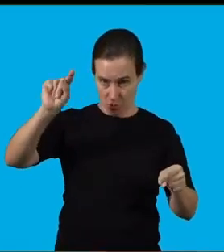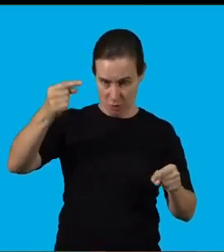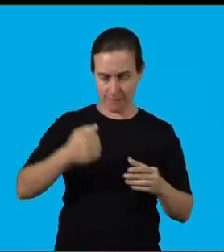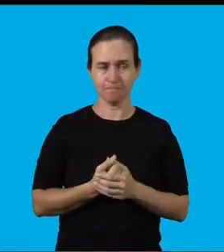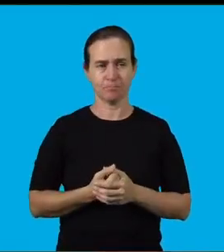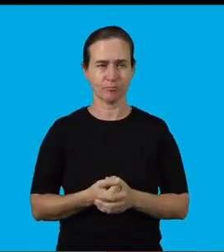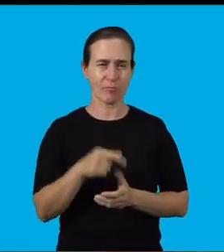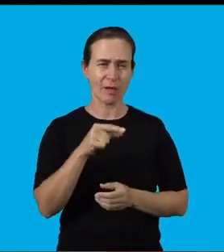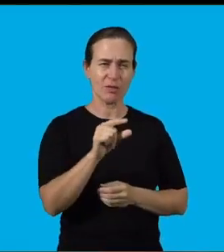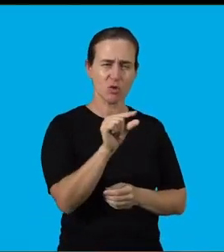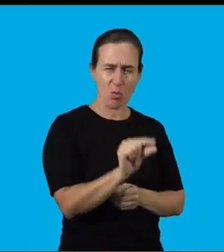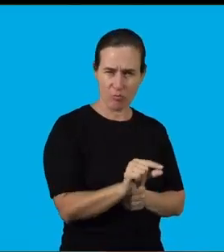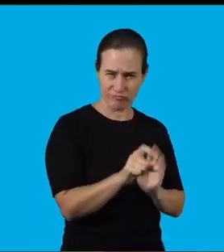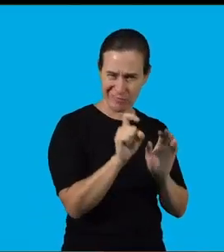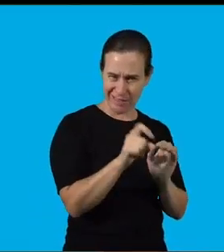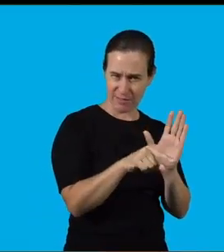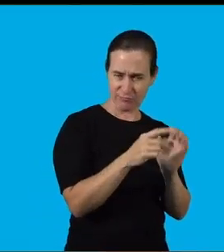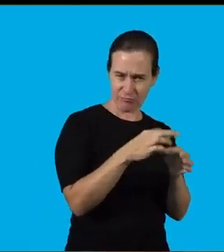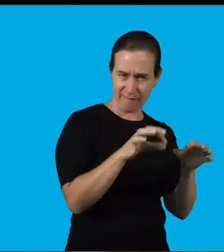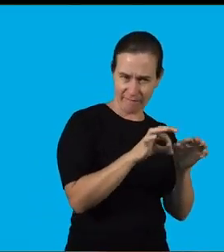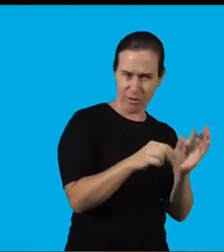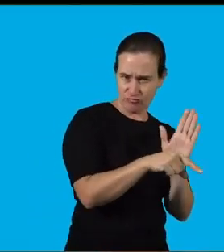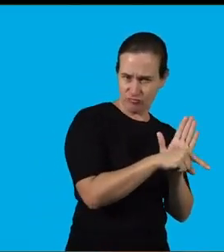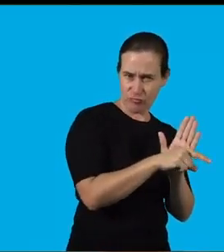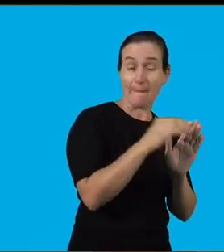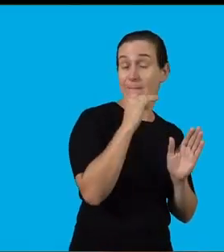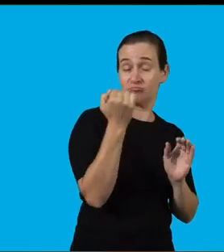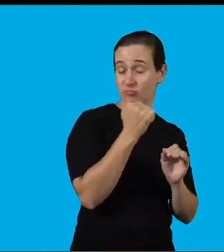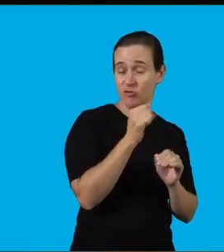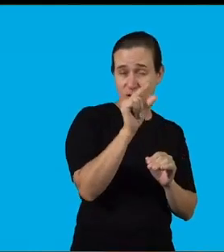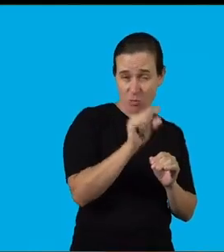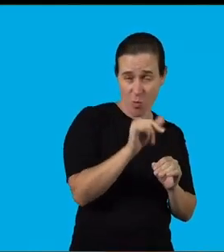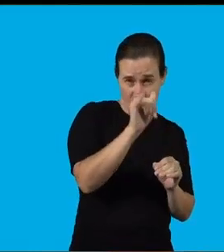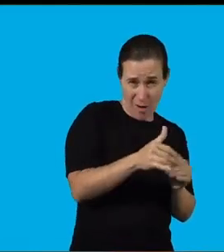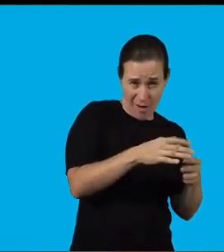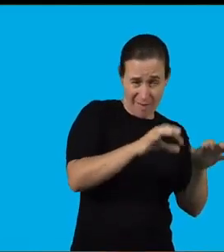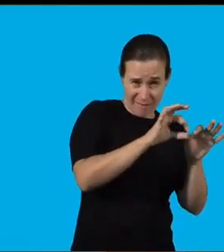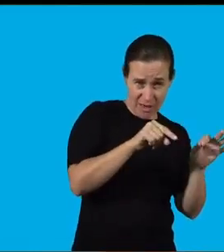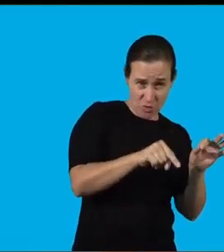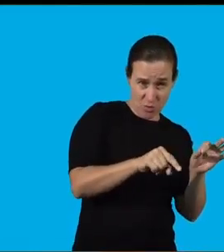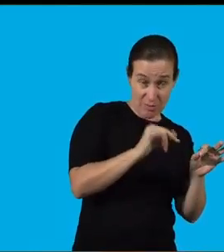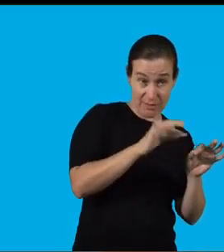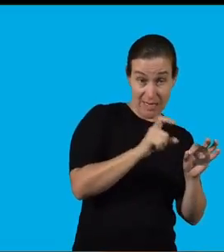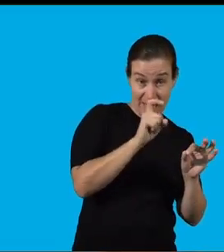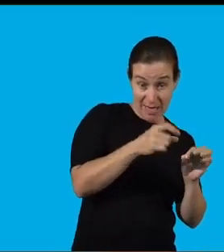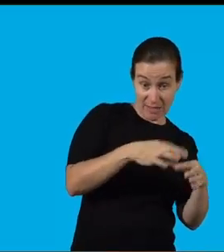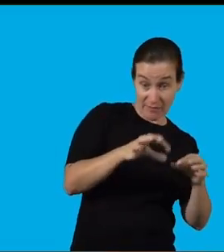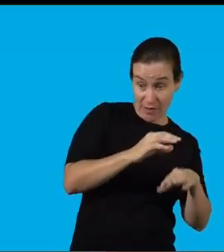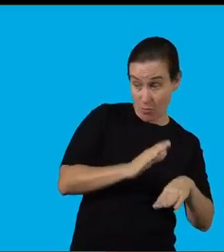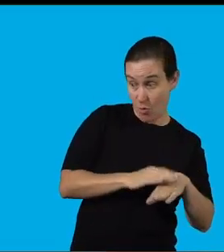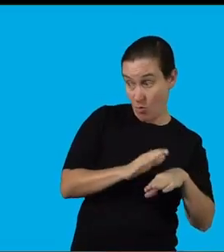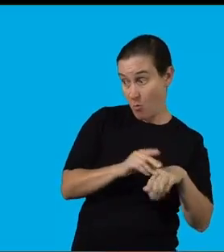start off with a small x value, but a small y value, but as the x values increase,